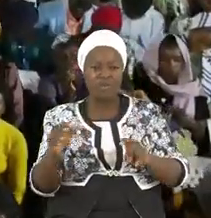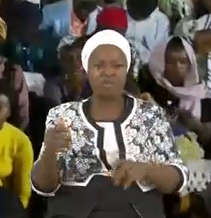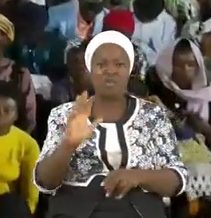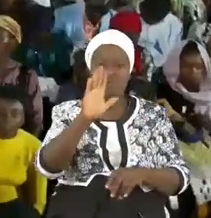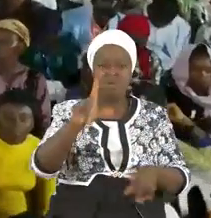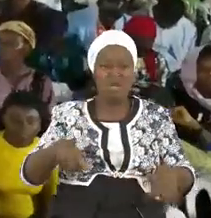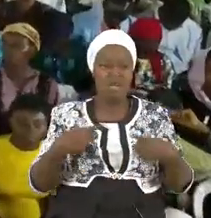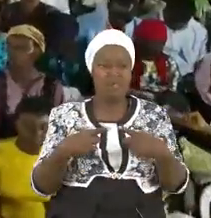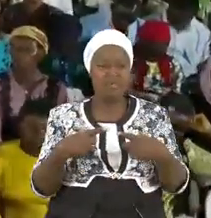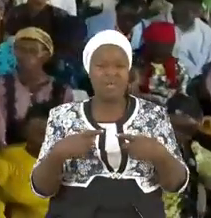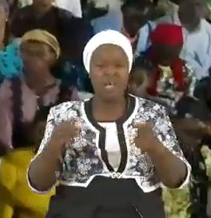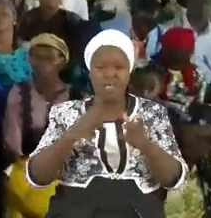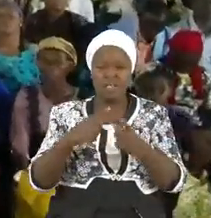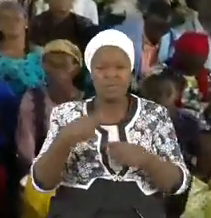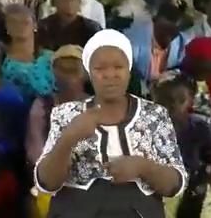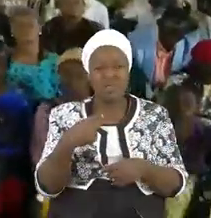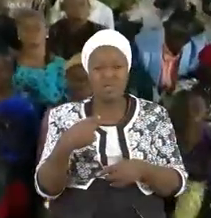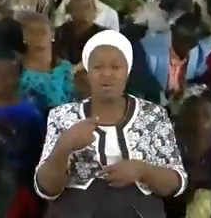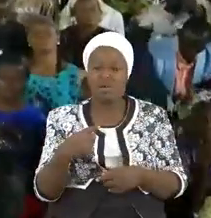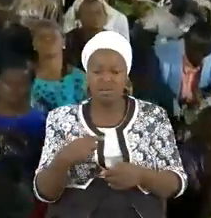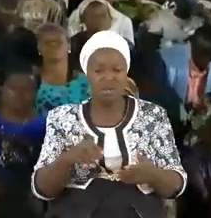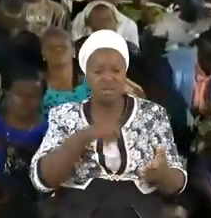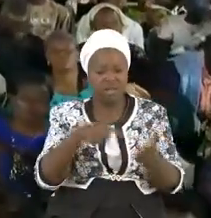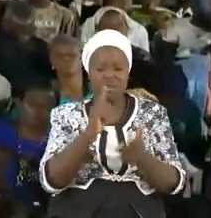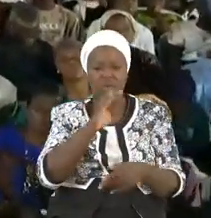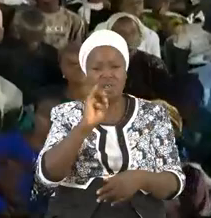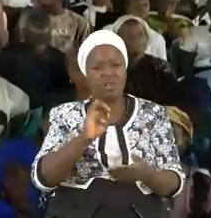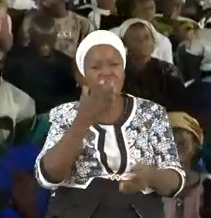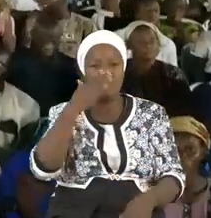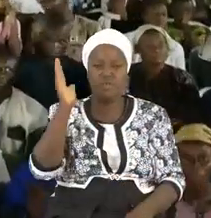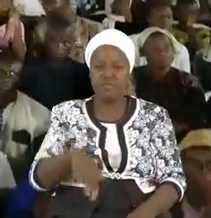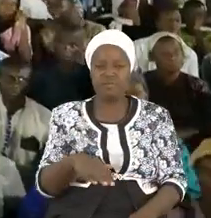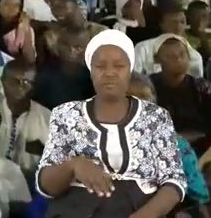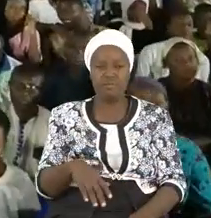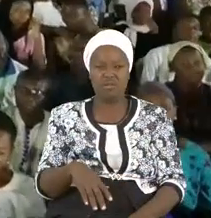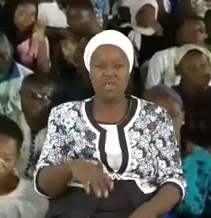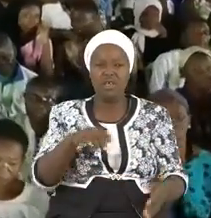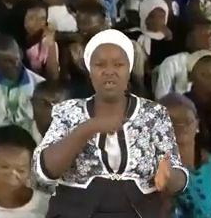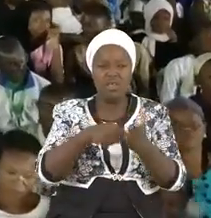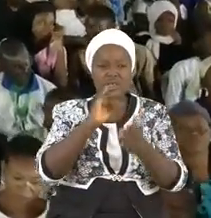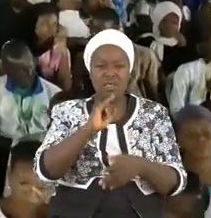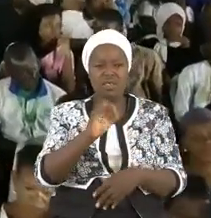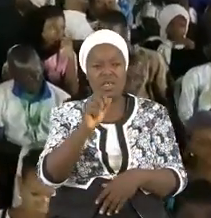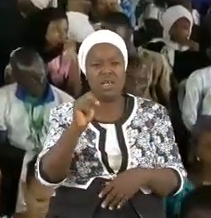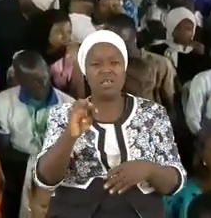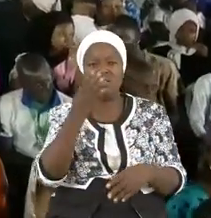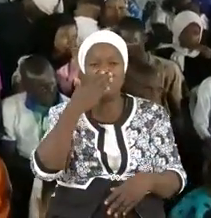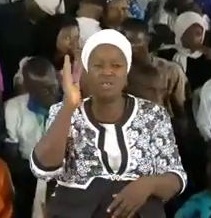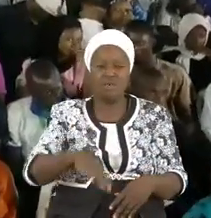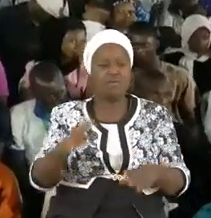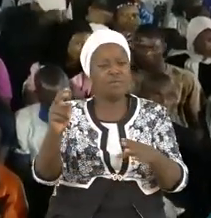see, that one is evil. That's an evil practice that hurts other